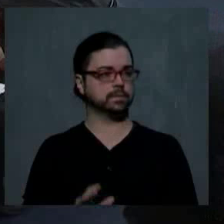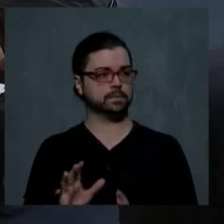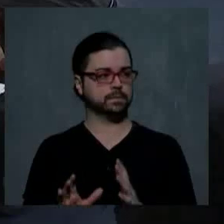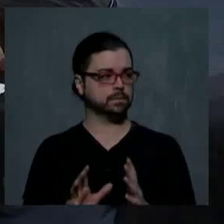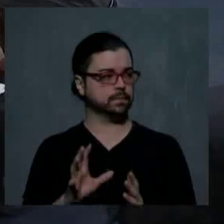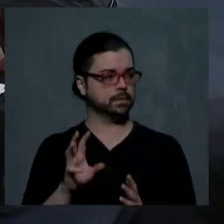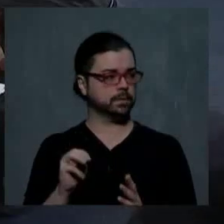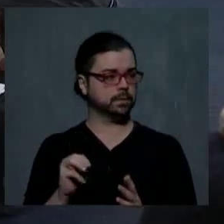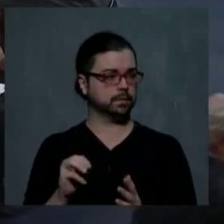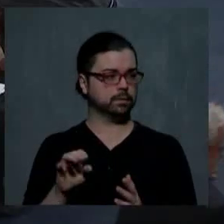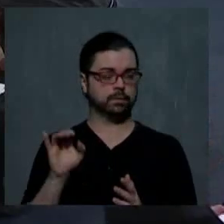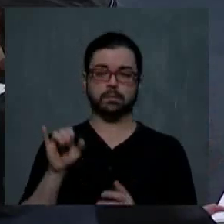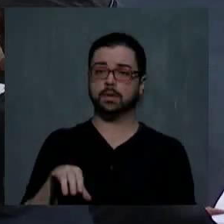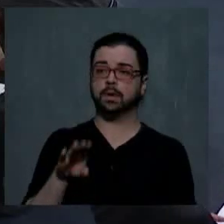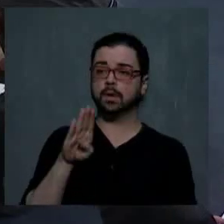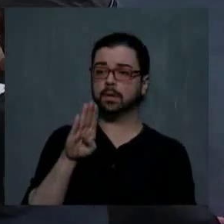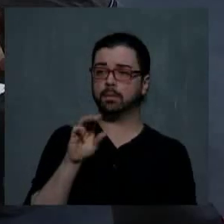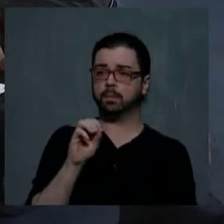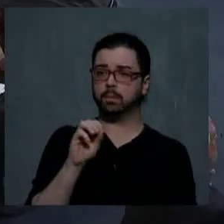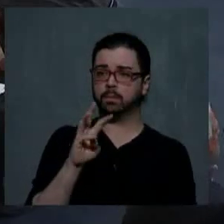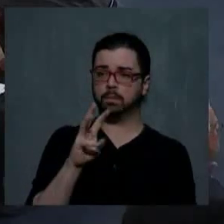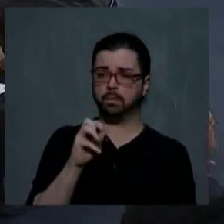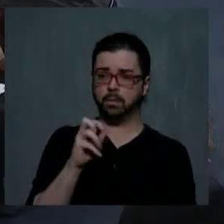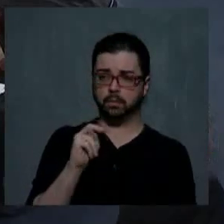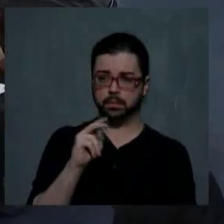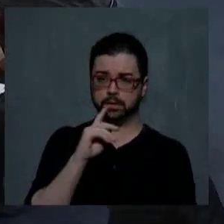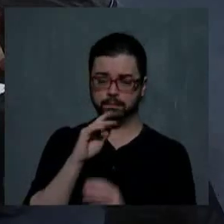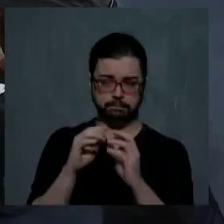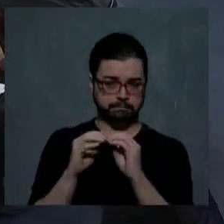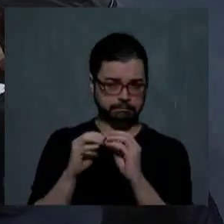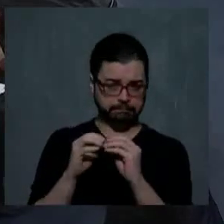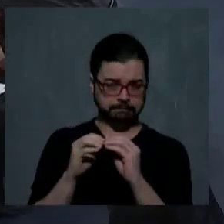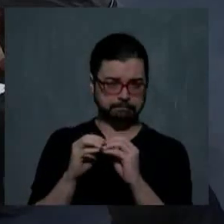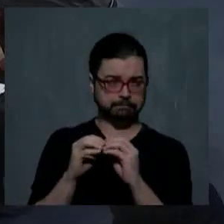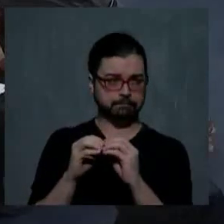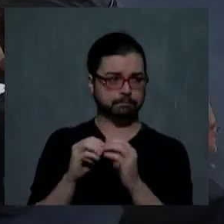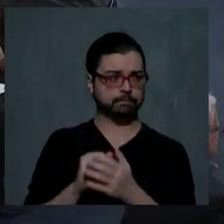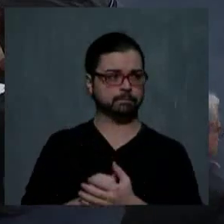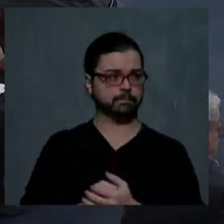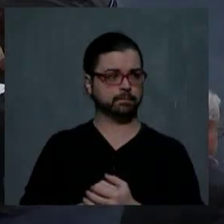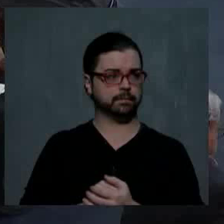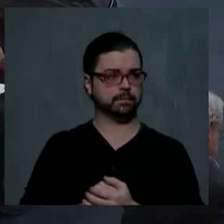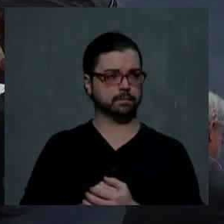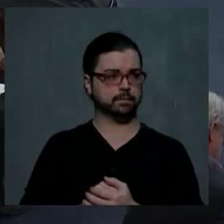is that Bowman across Markham that he's talking about?